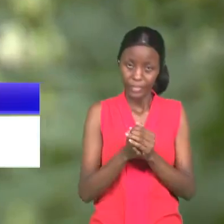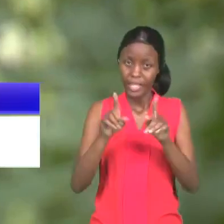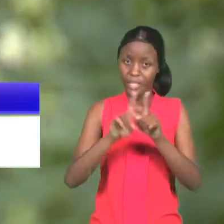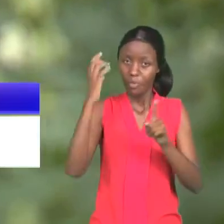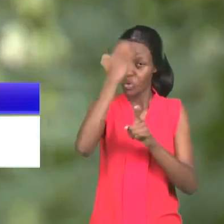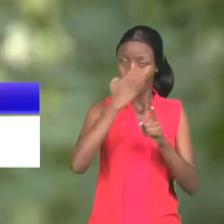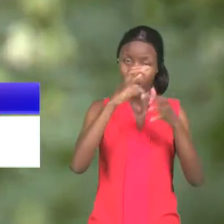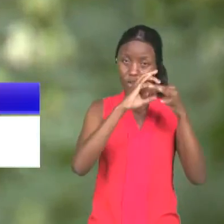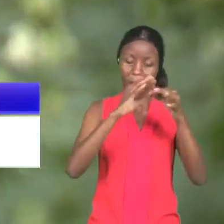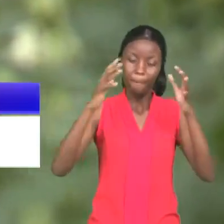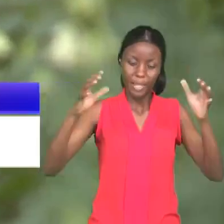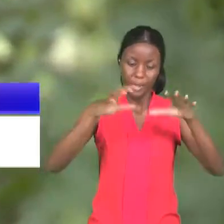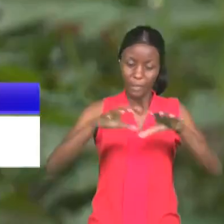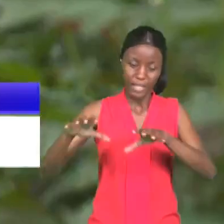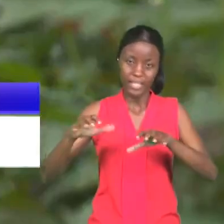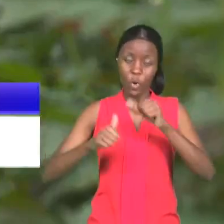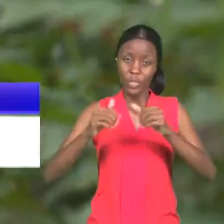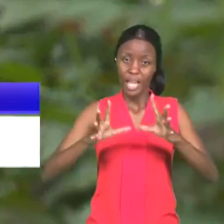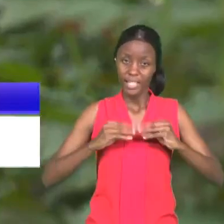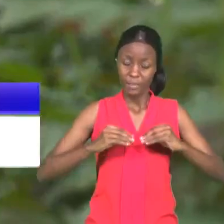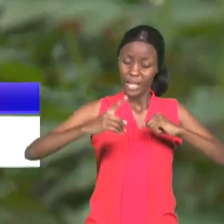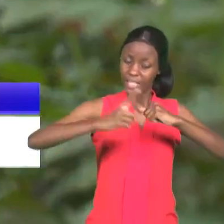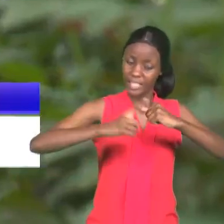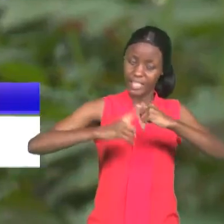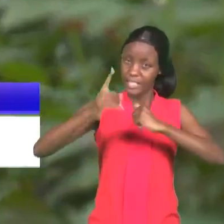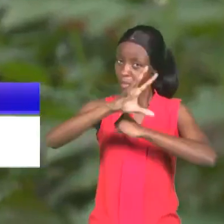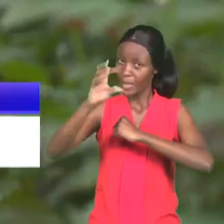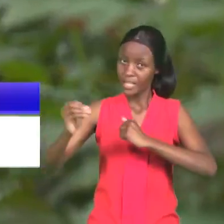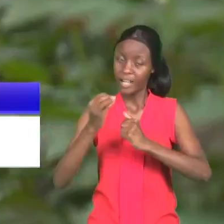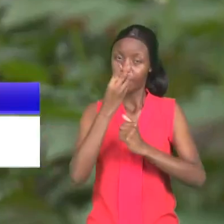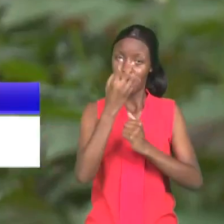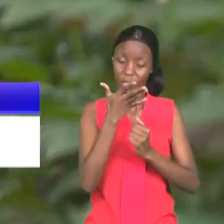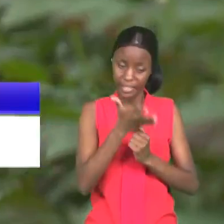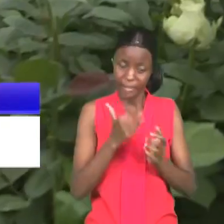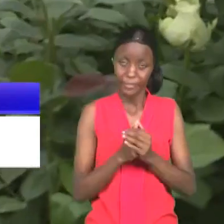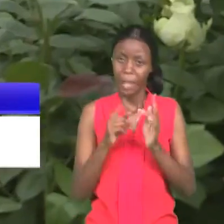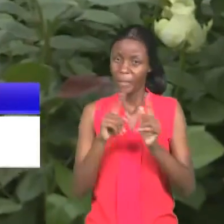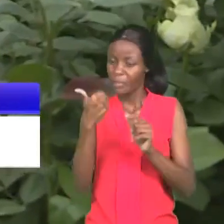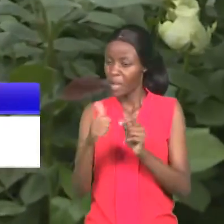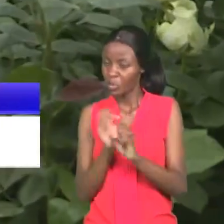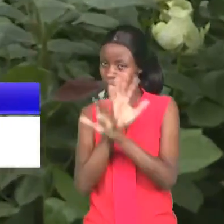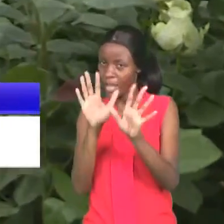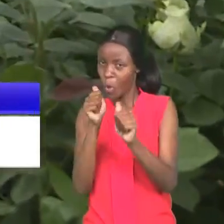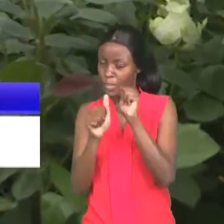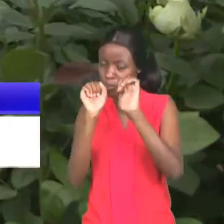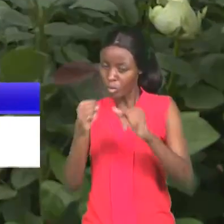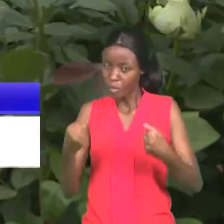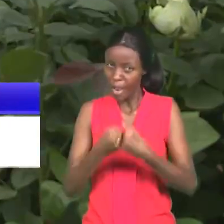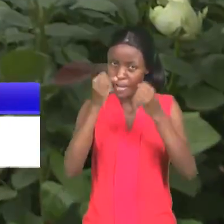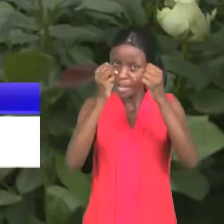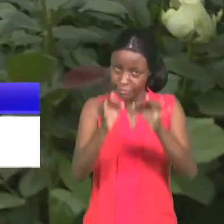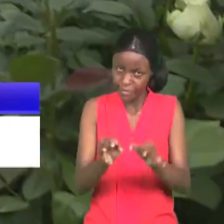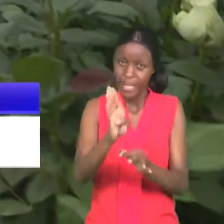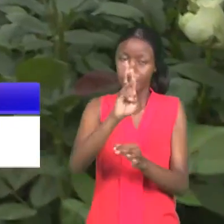Kenya's biggest market, consuming 66% of the flowers. However, it remains unclear of what could transpire if